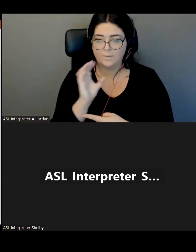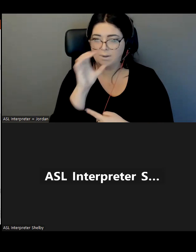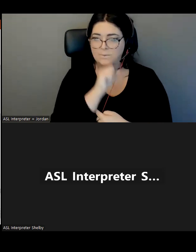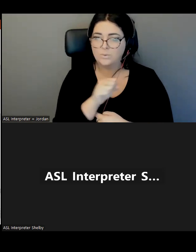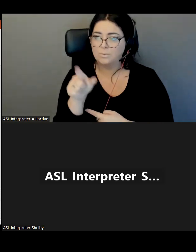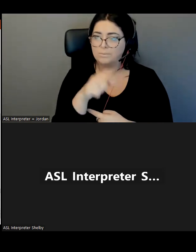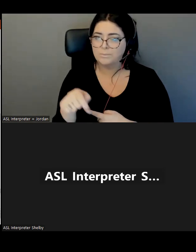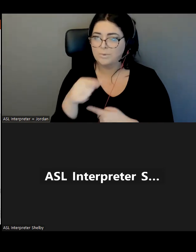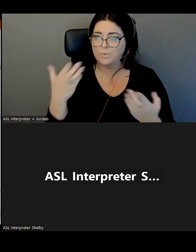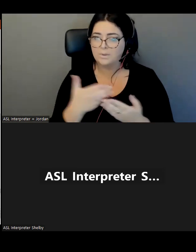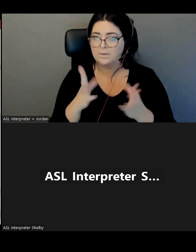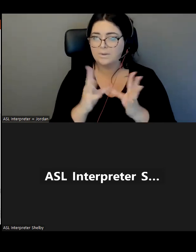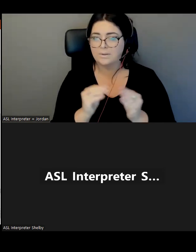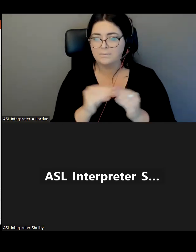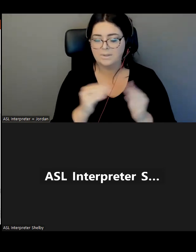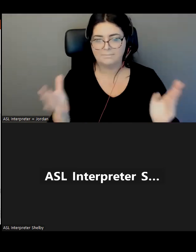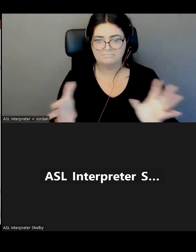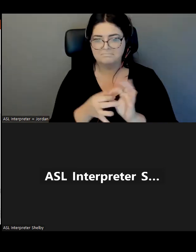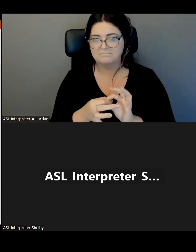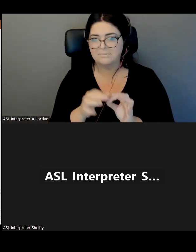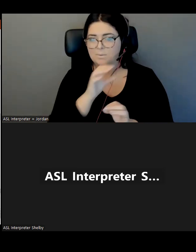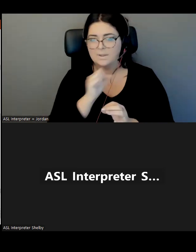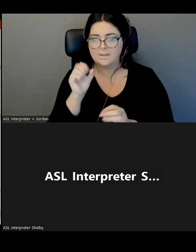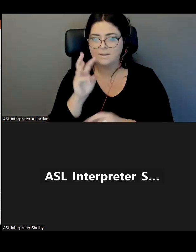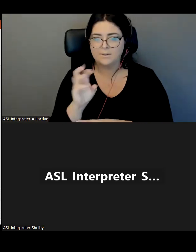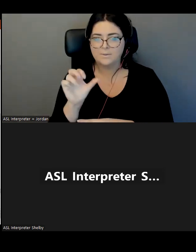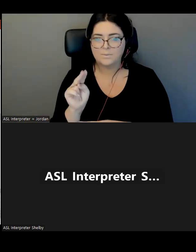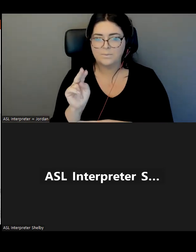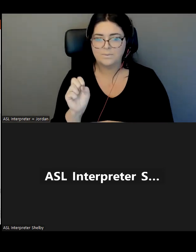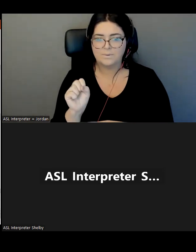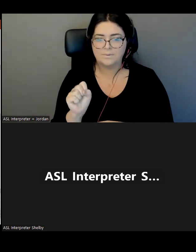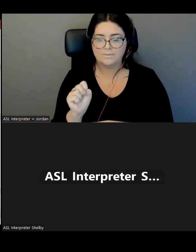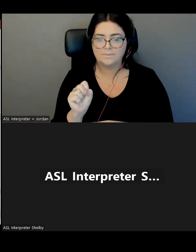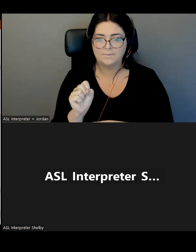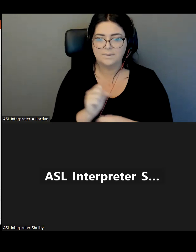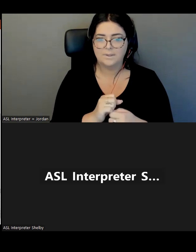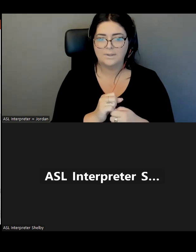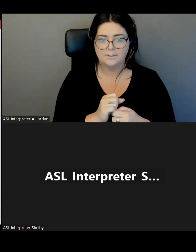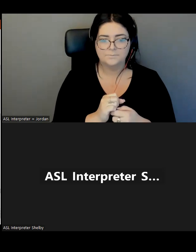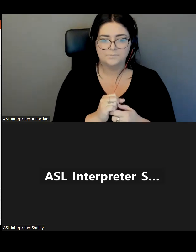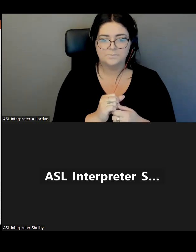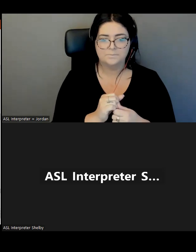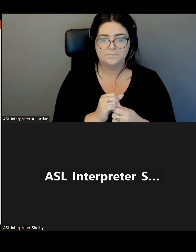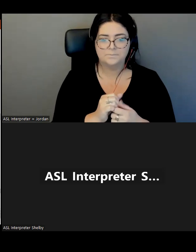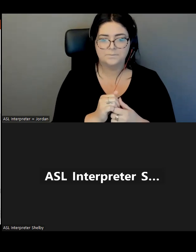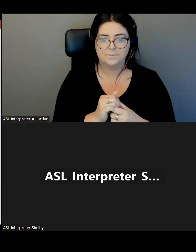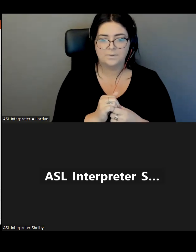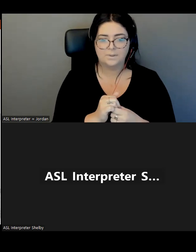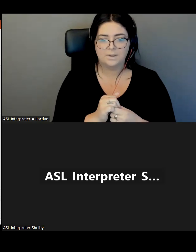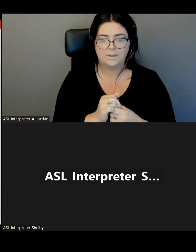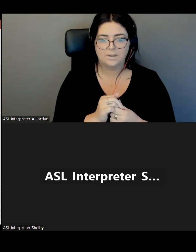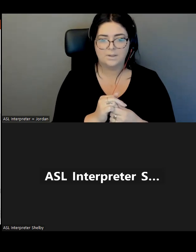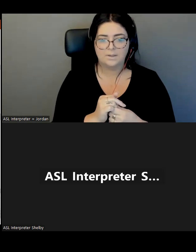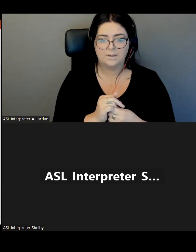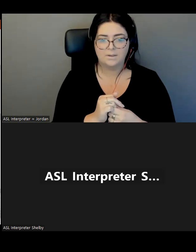connection with seniors' wellness, we do involve seniors organizations